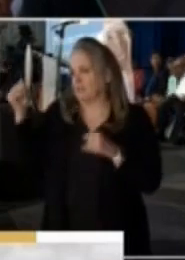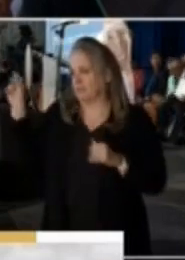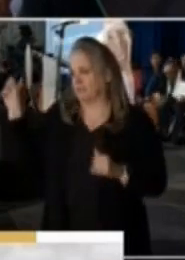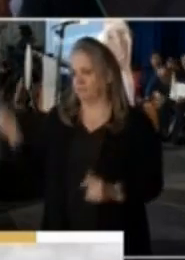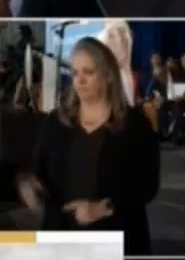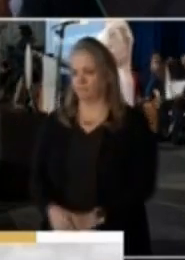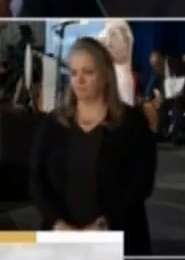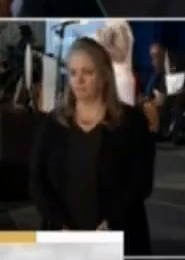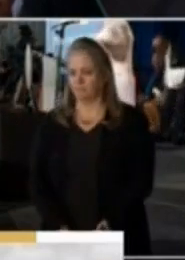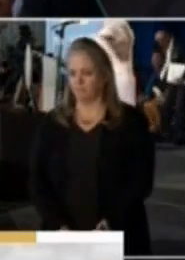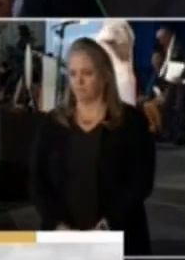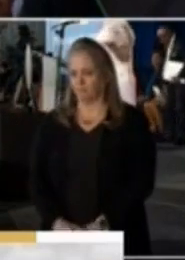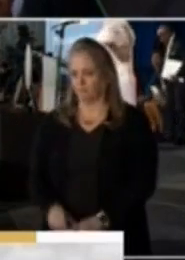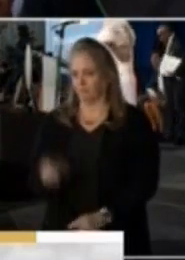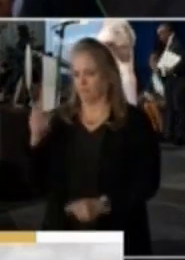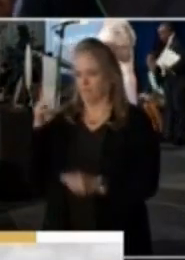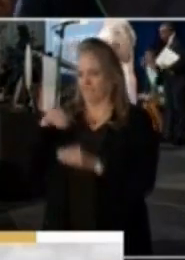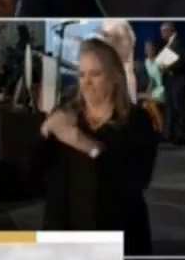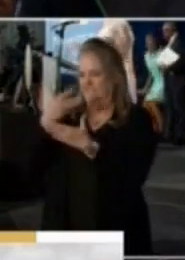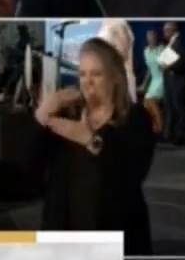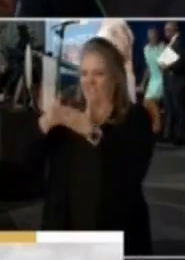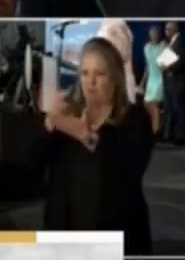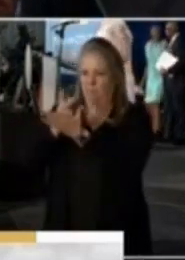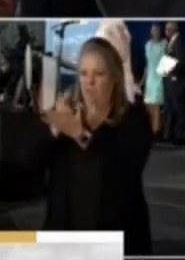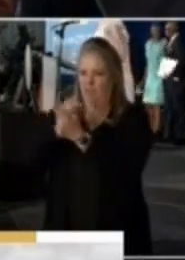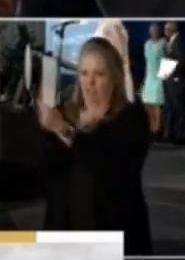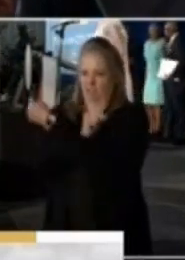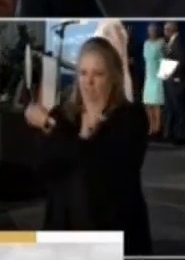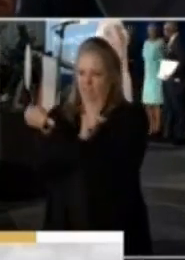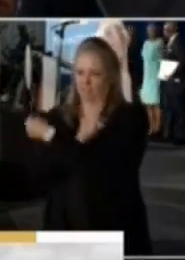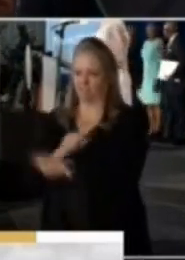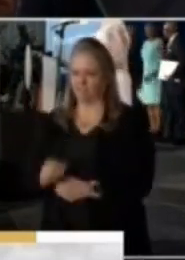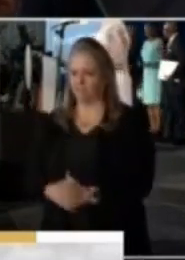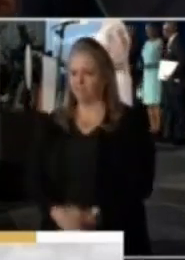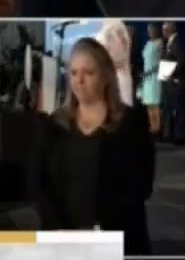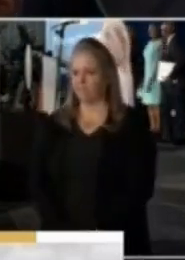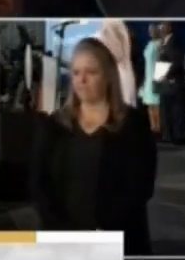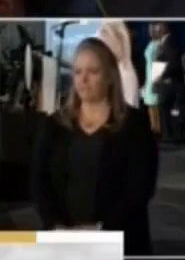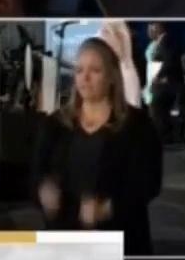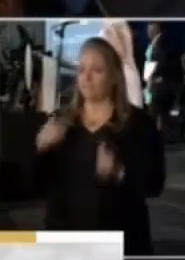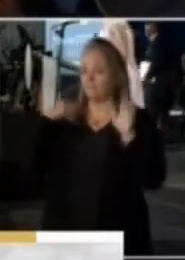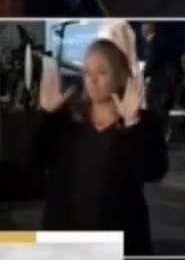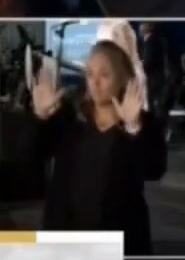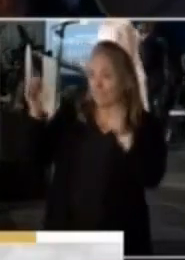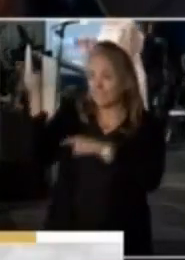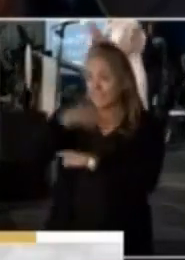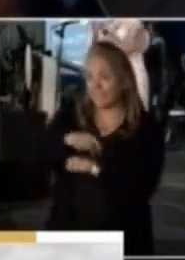there. And Denver's a great place, so let's celebrate it today. Thank you.